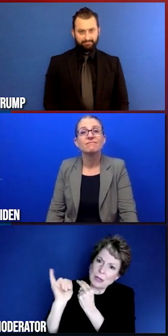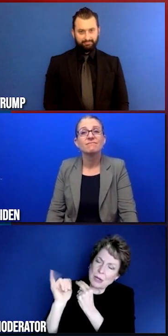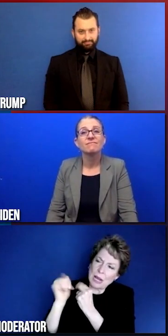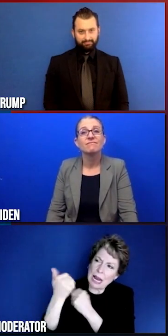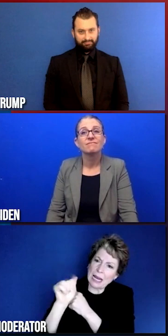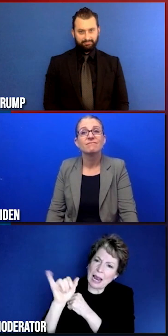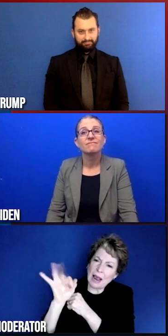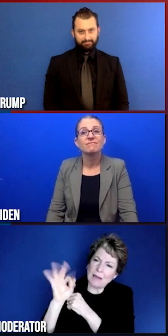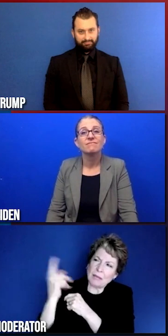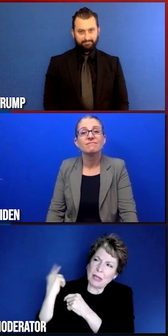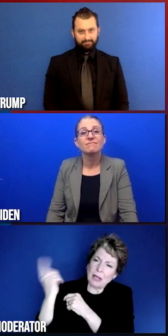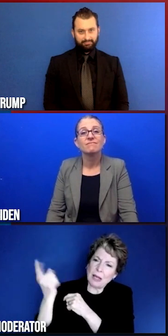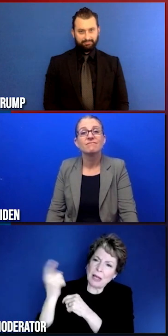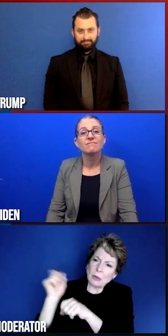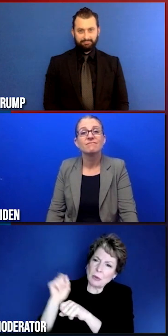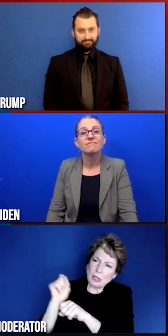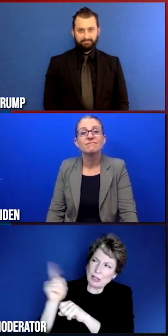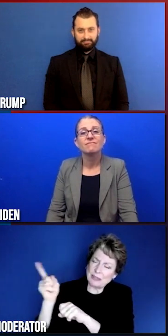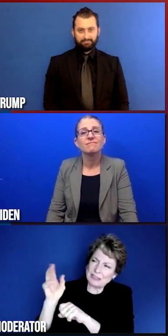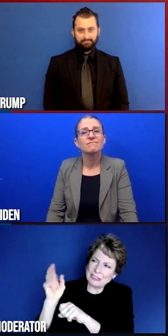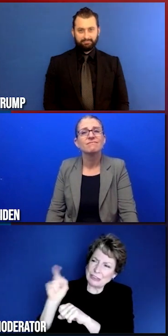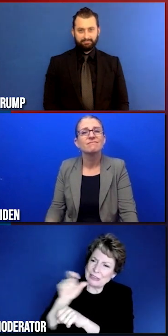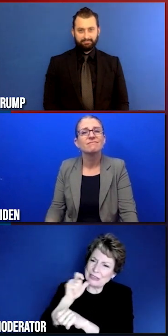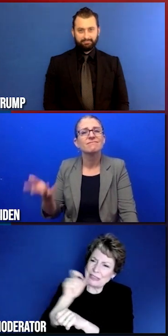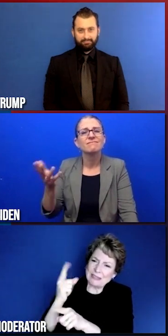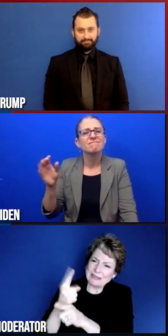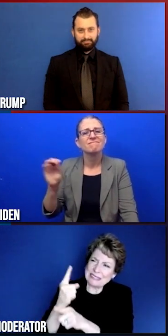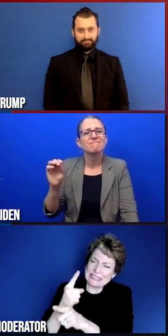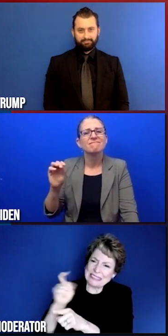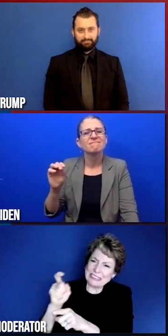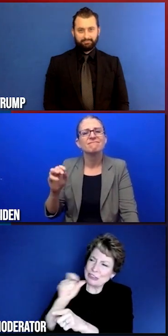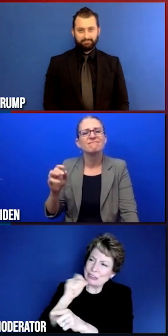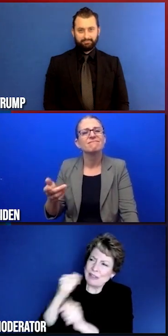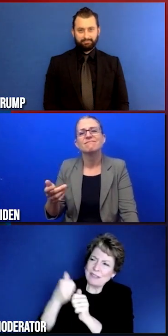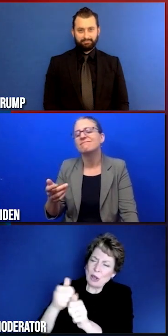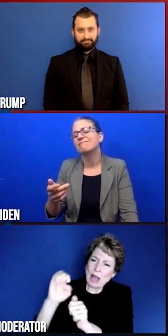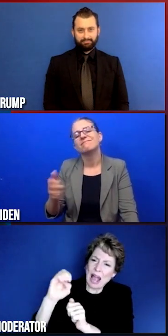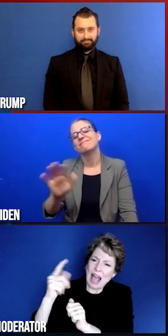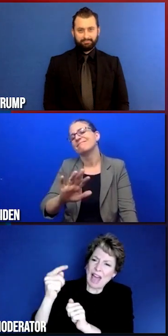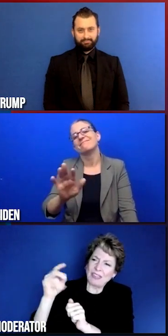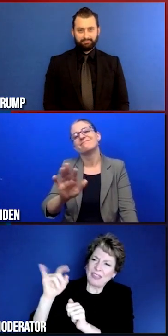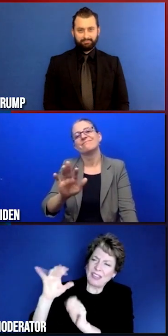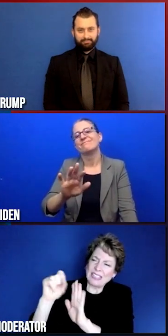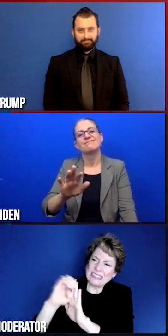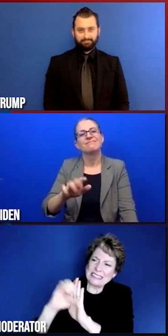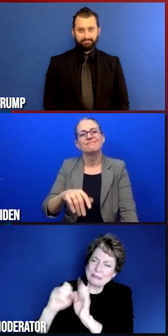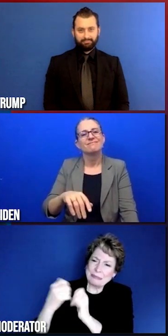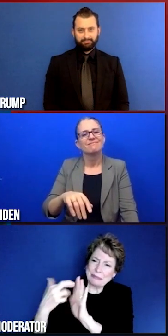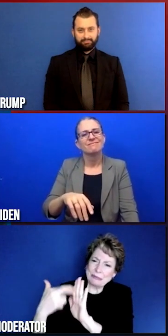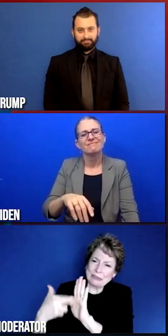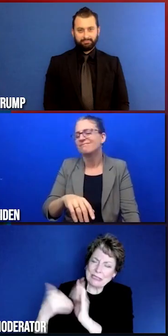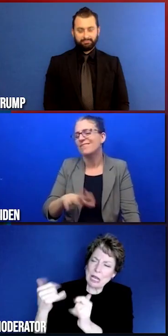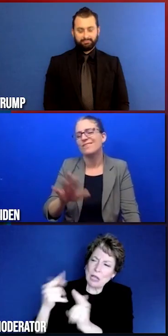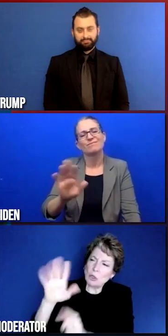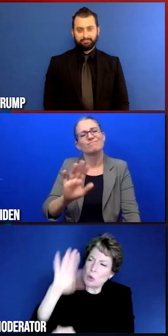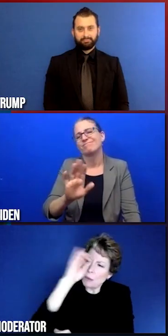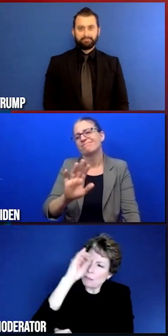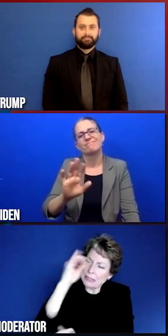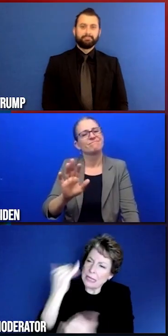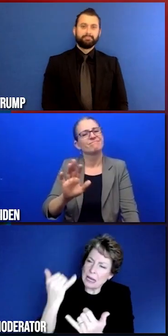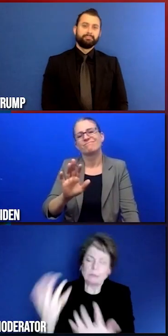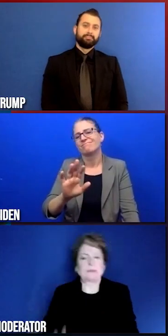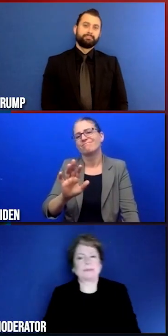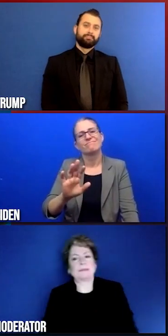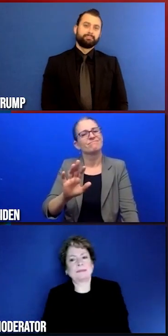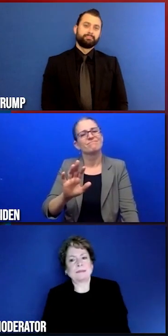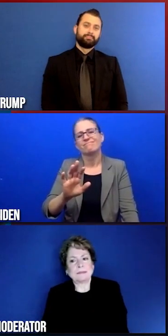unethical. Here's what the deal. With regard to Ukraine, we had this whole question about whether or not, because he was on